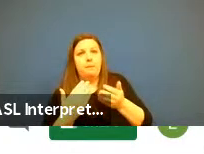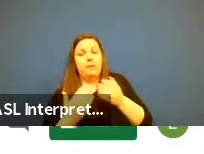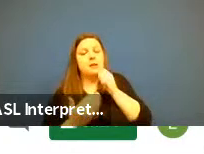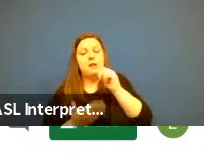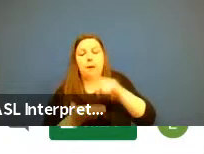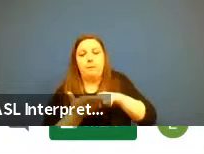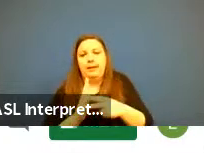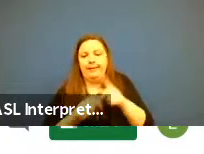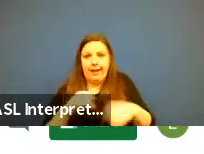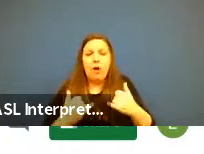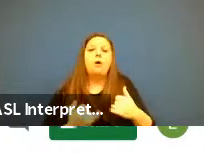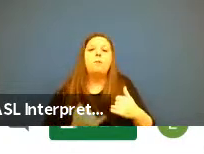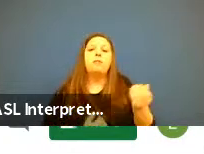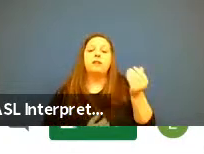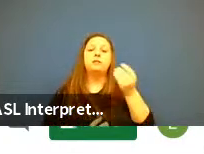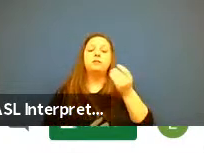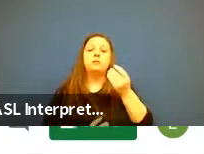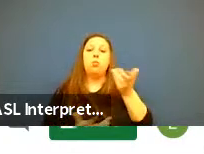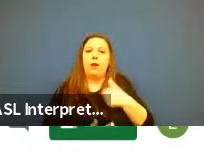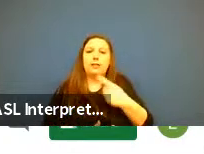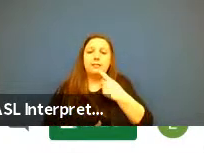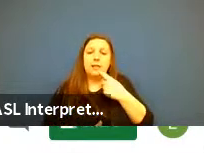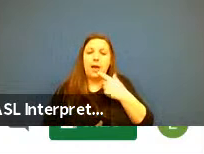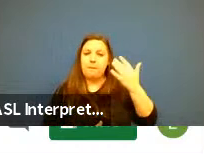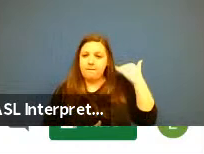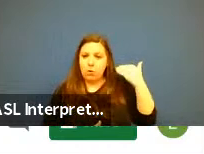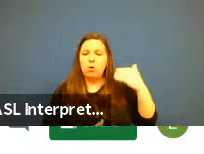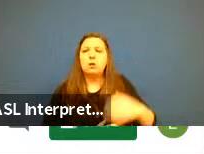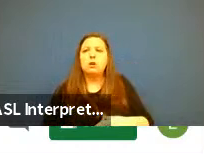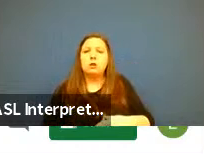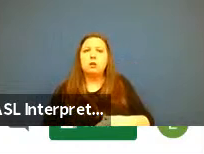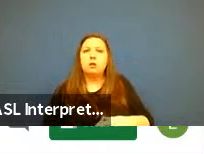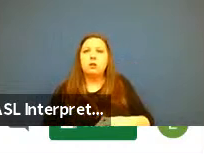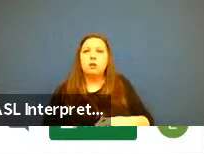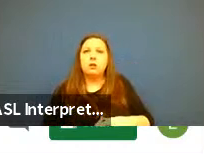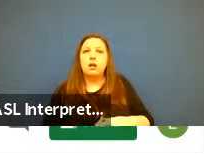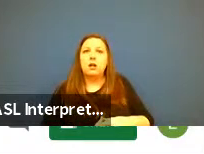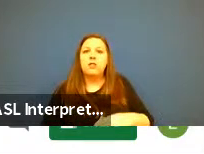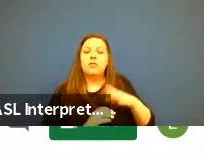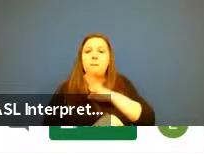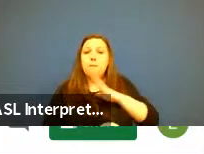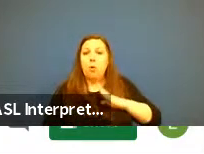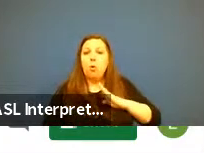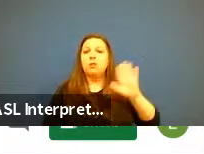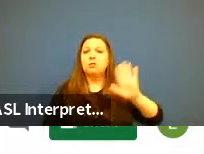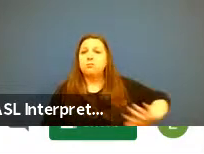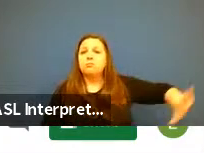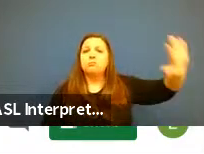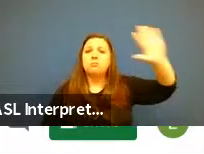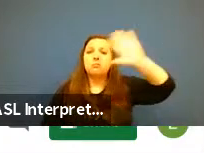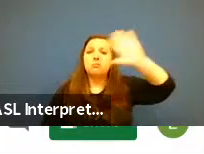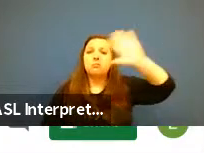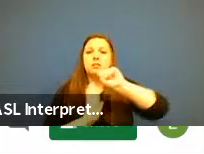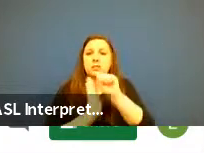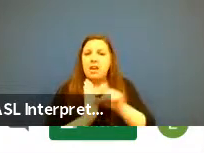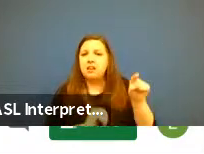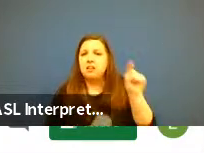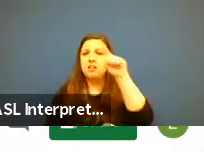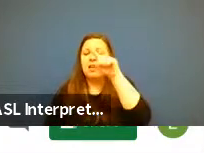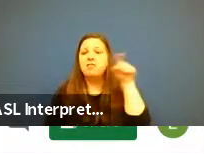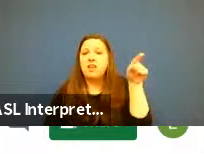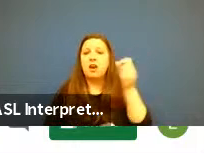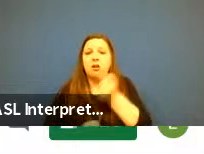There are boards of education around this state. They are doing away with